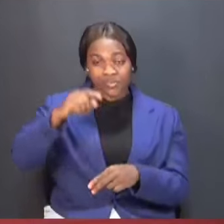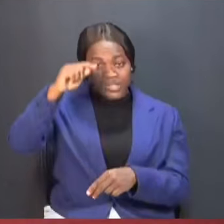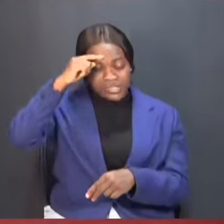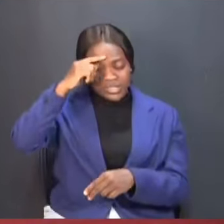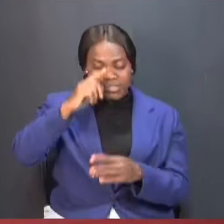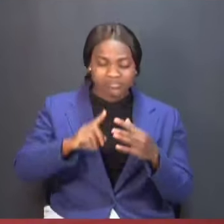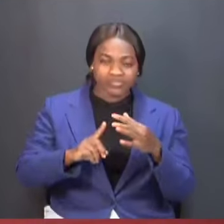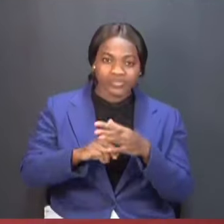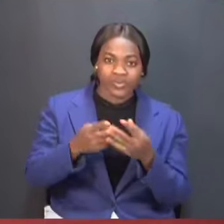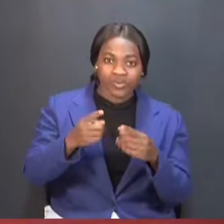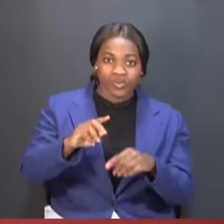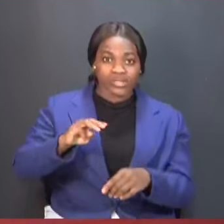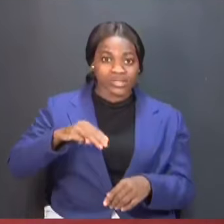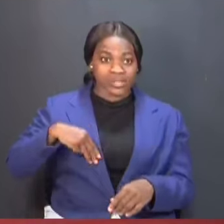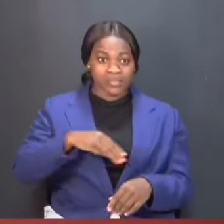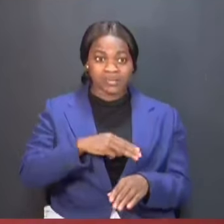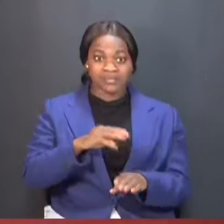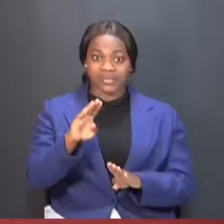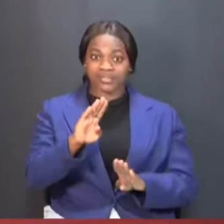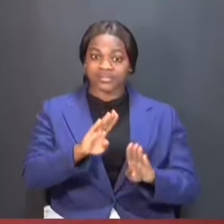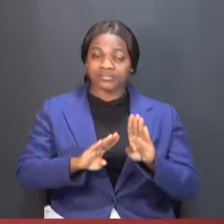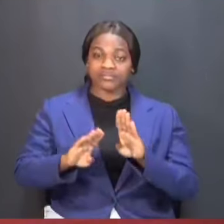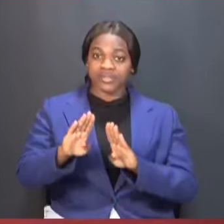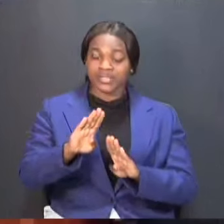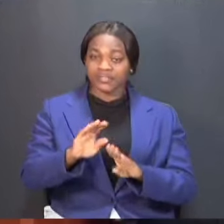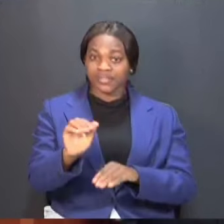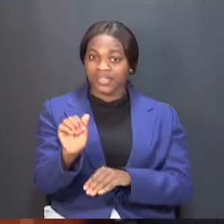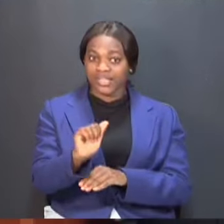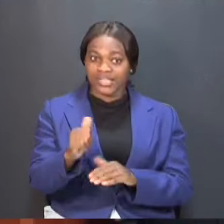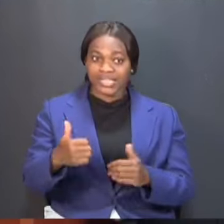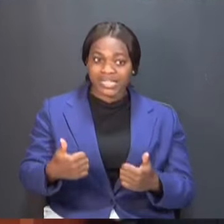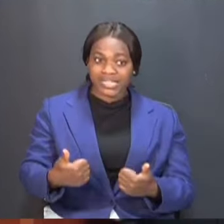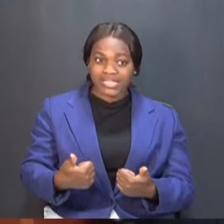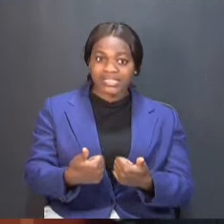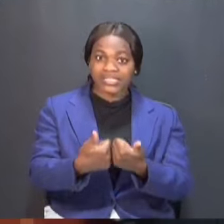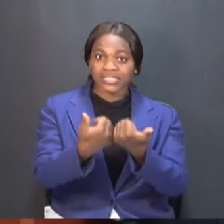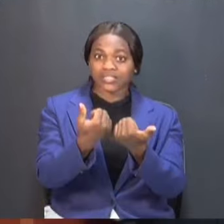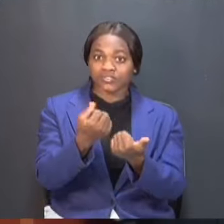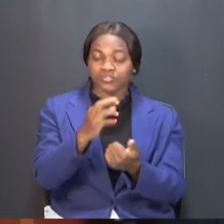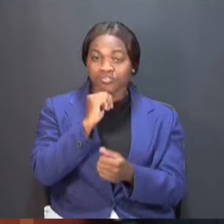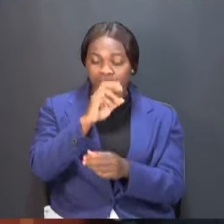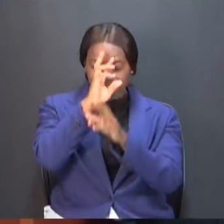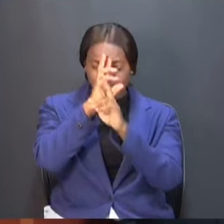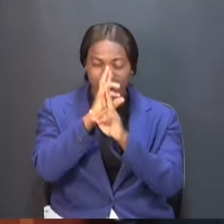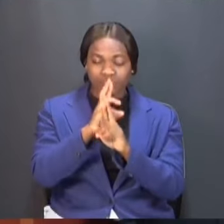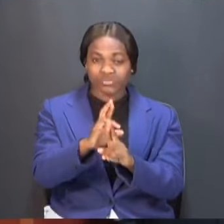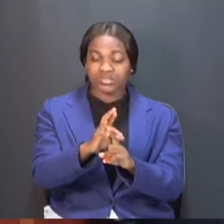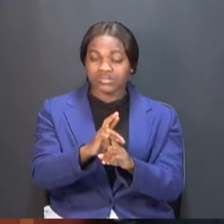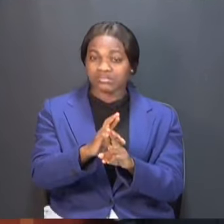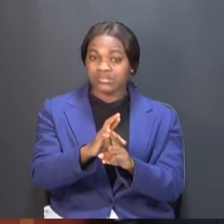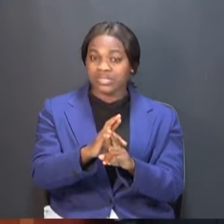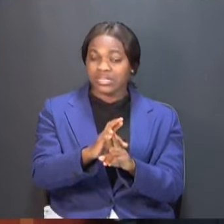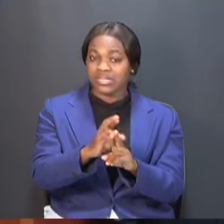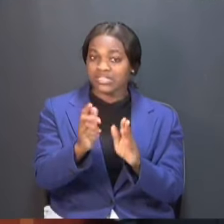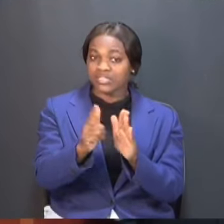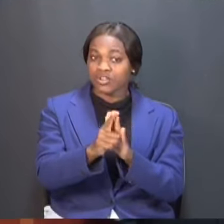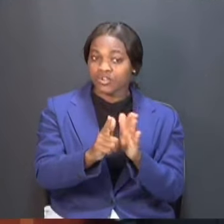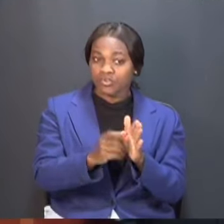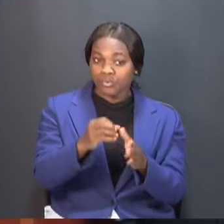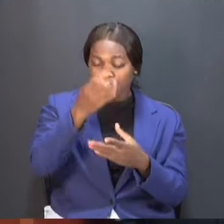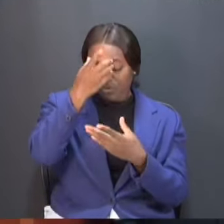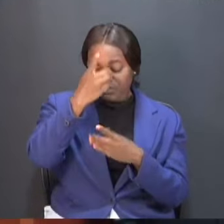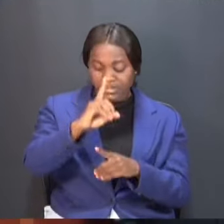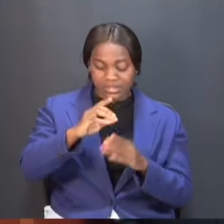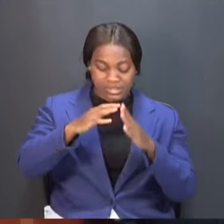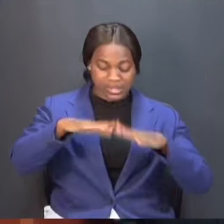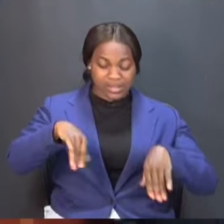where a member's conduct A. challenges or disregards a valid act or decision of the